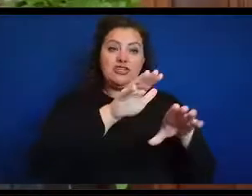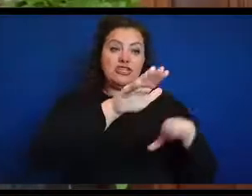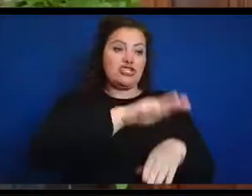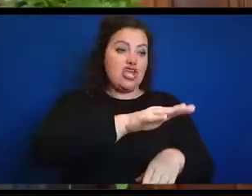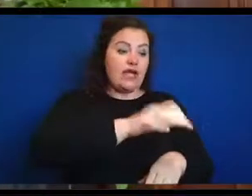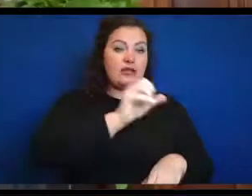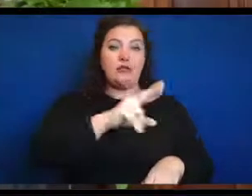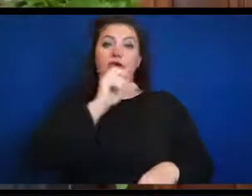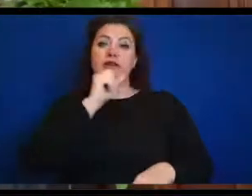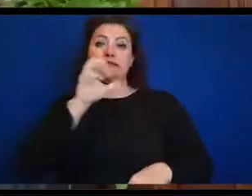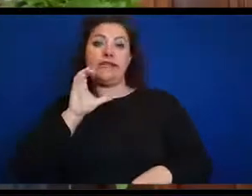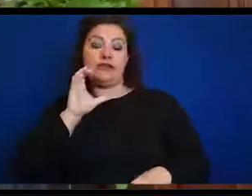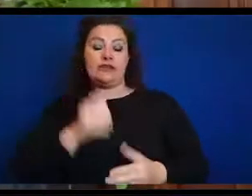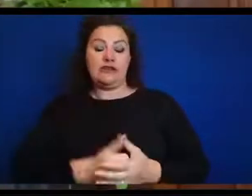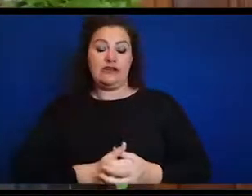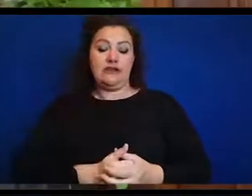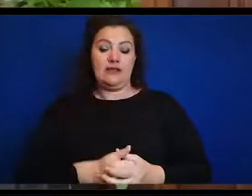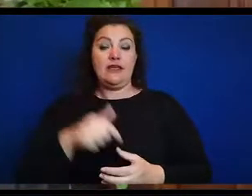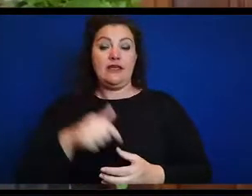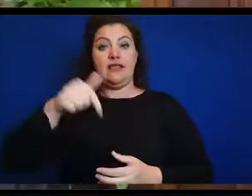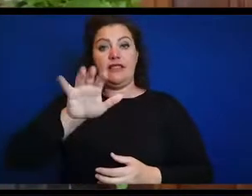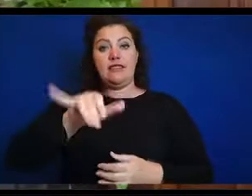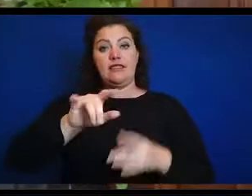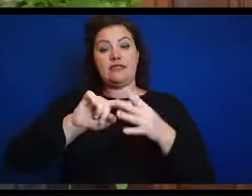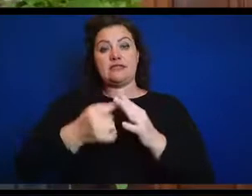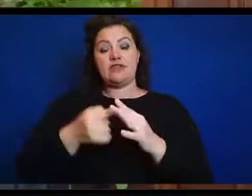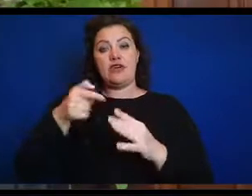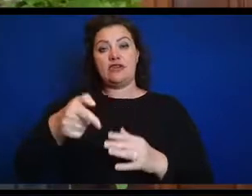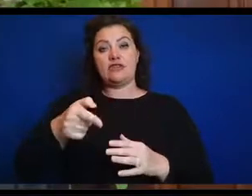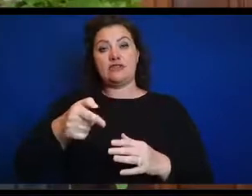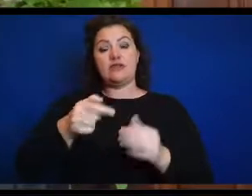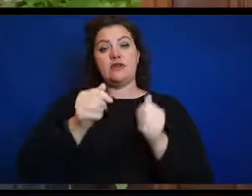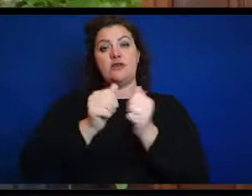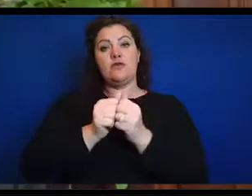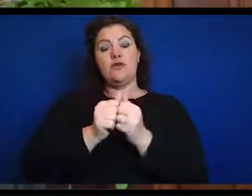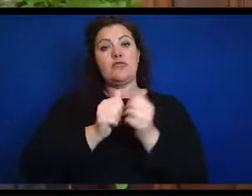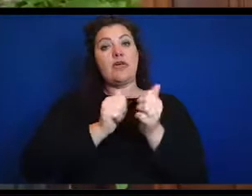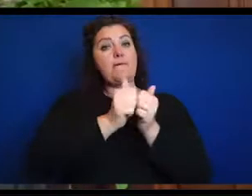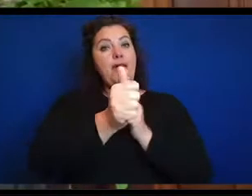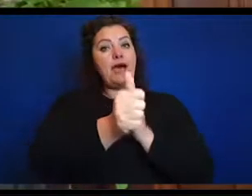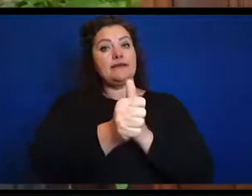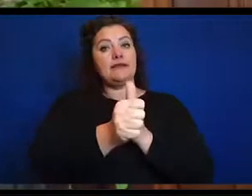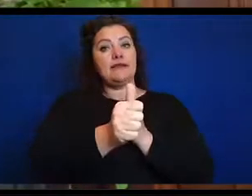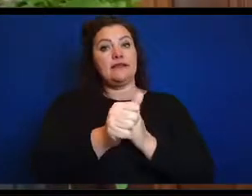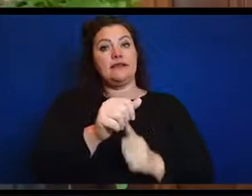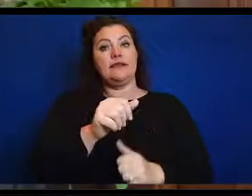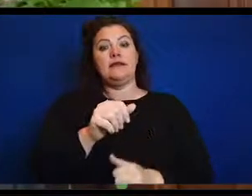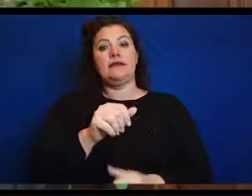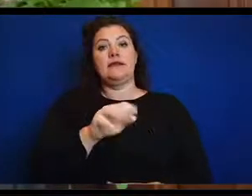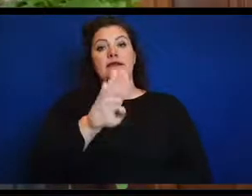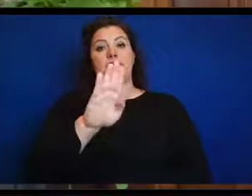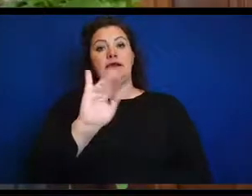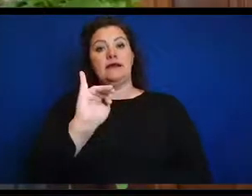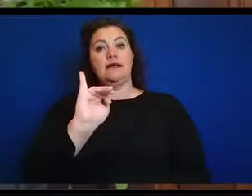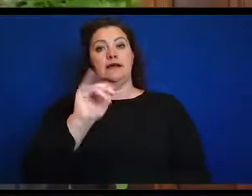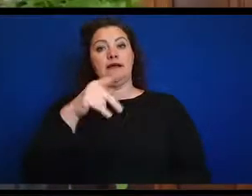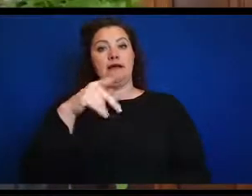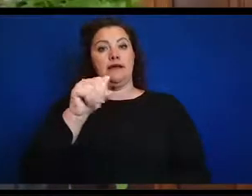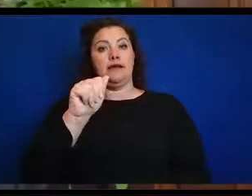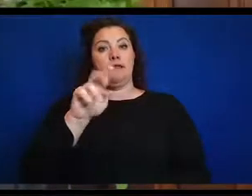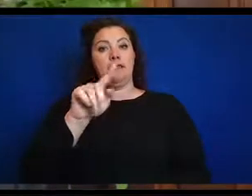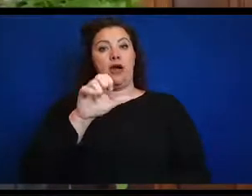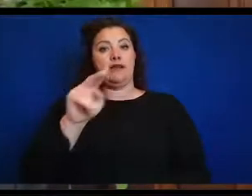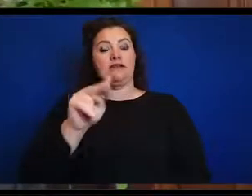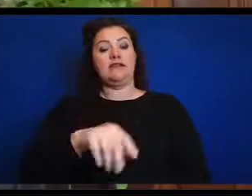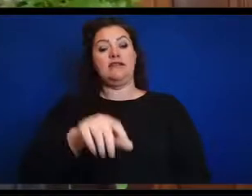senior. So this starts with passage of the Bipartisan Sturdy Act, a